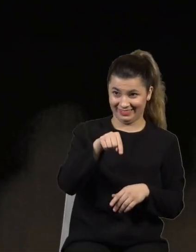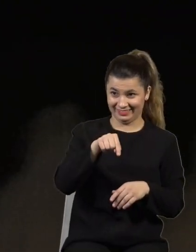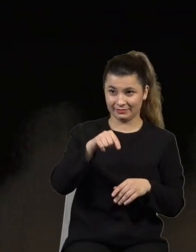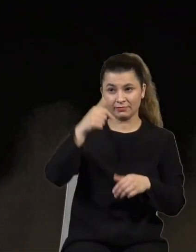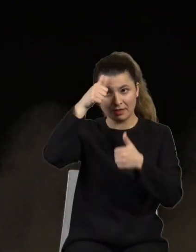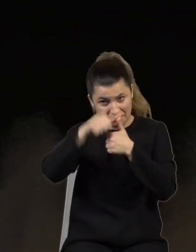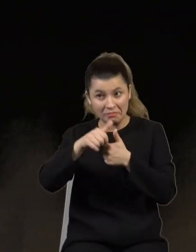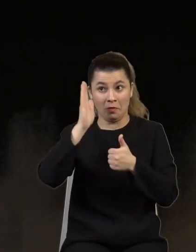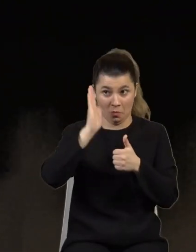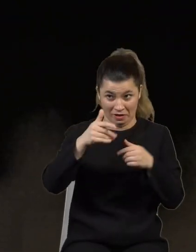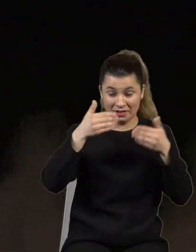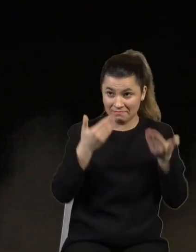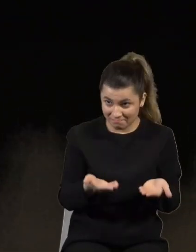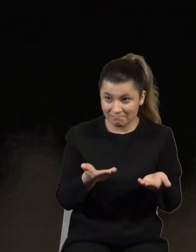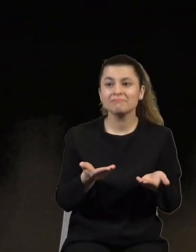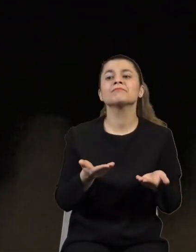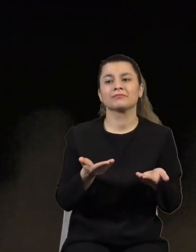just one more thing